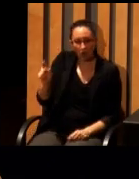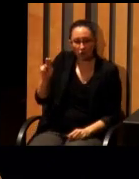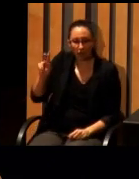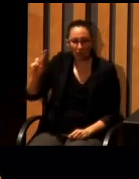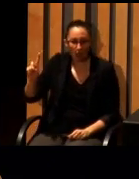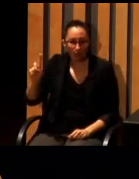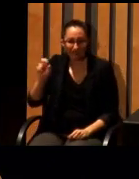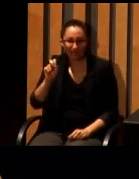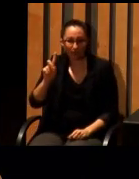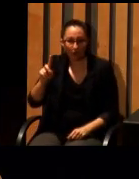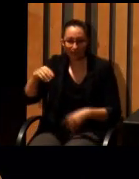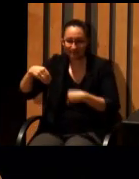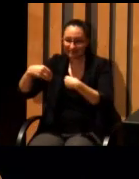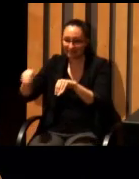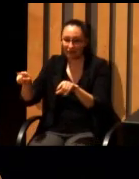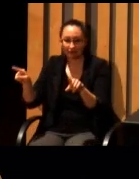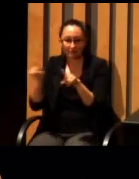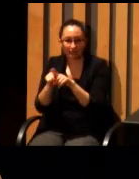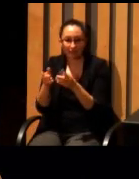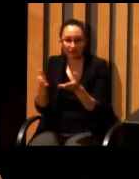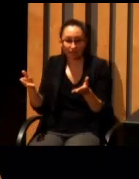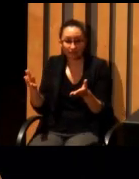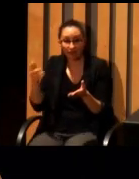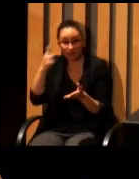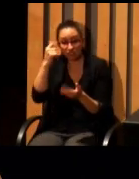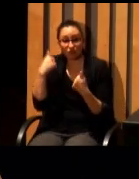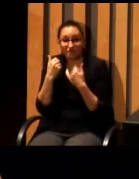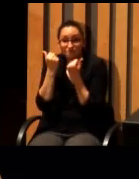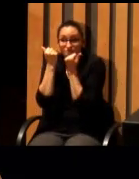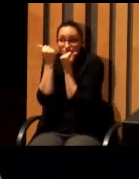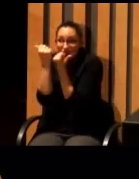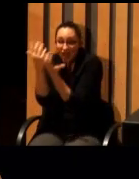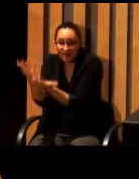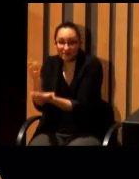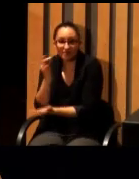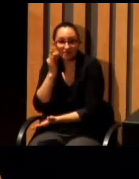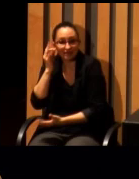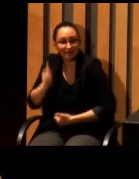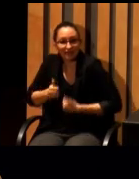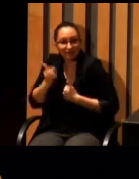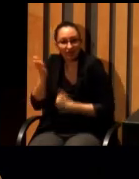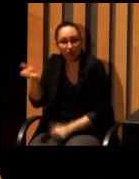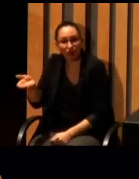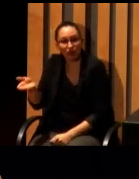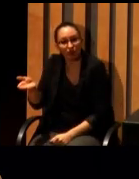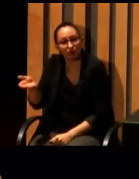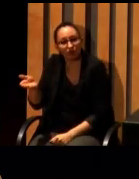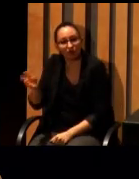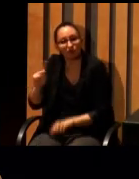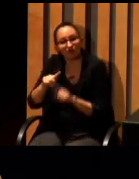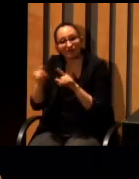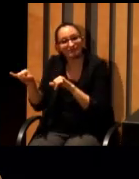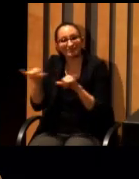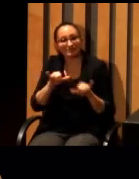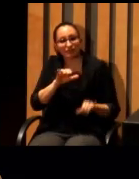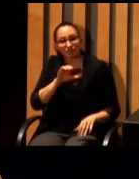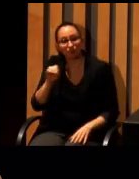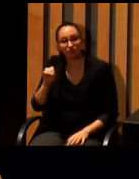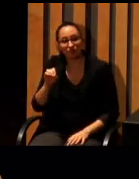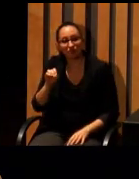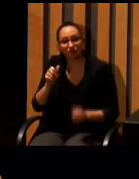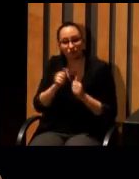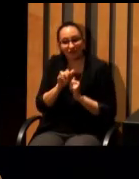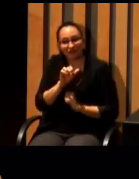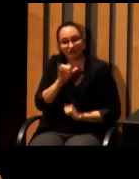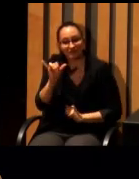things where you have a significant Native American community. But nevertheless, it's the same company with the